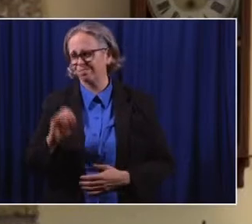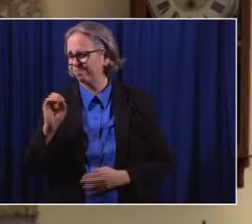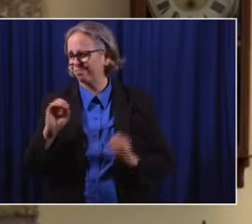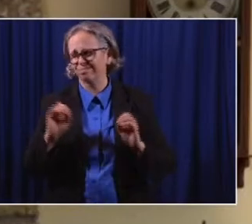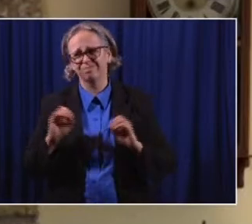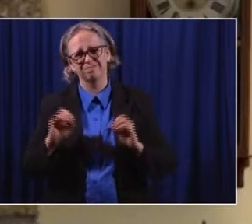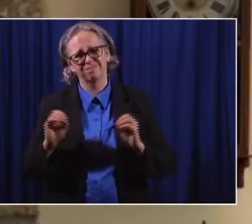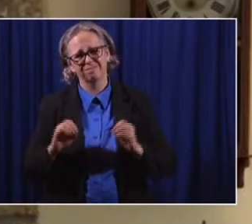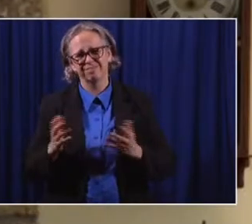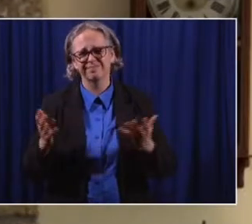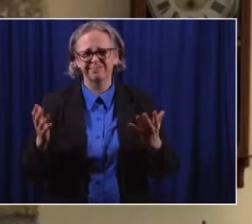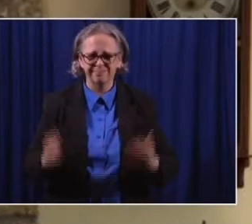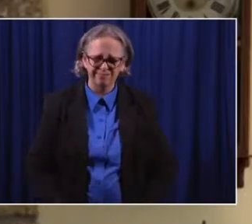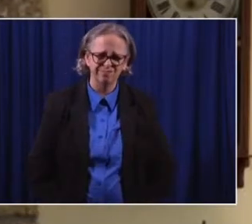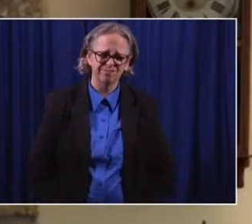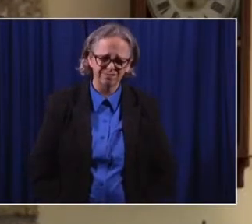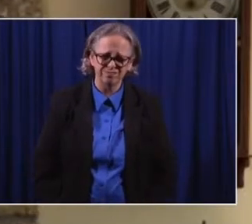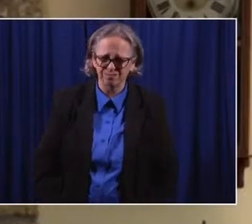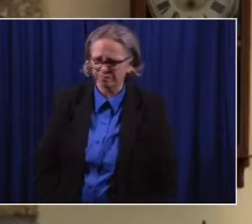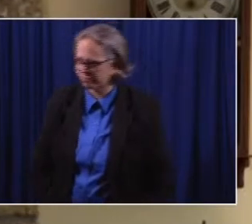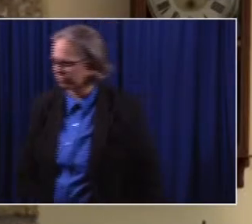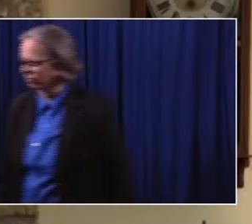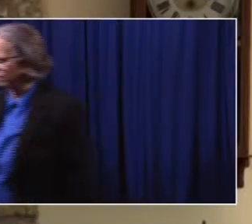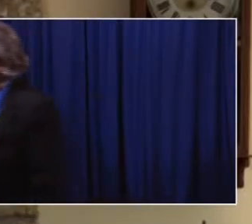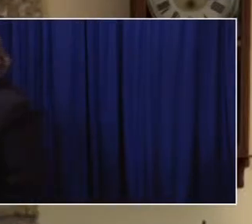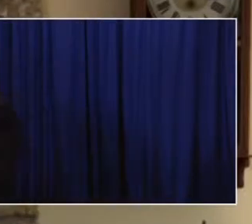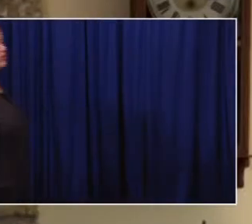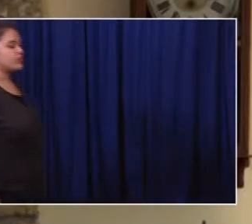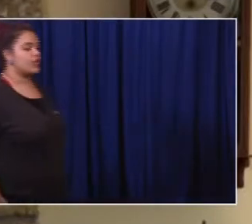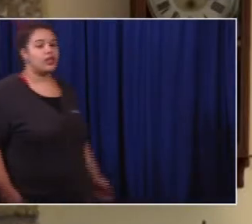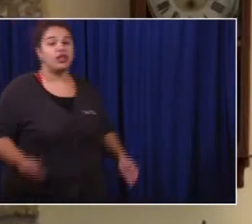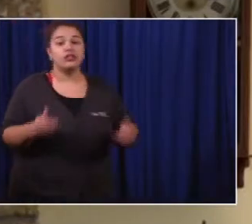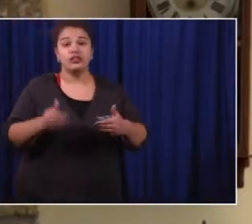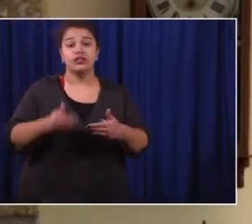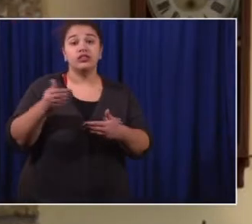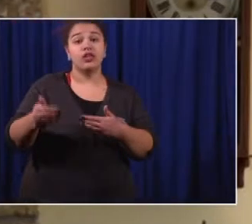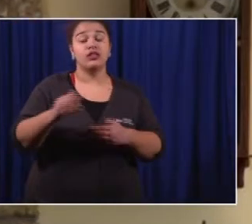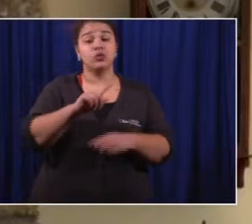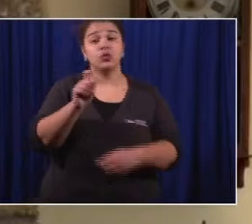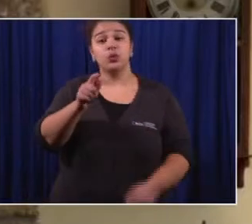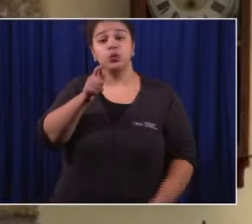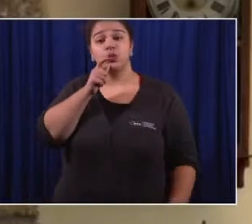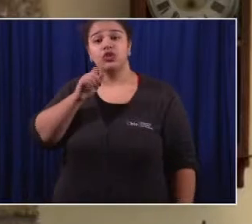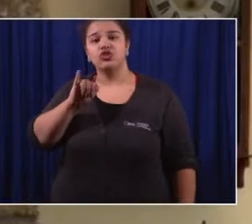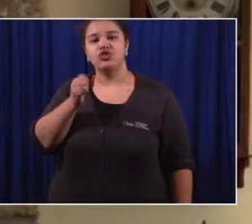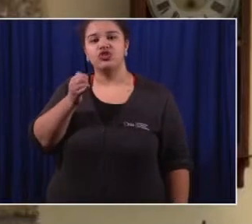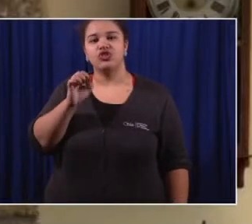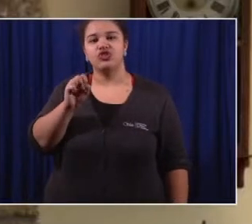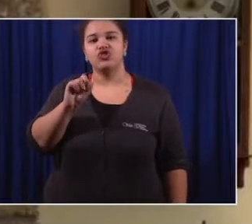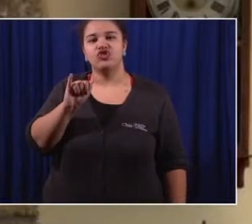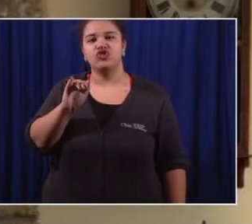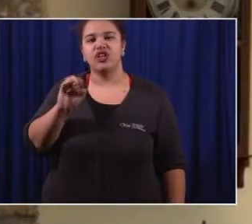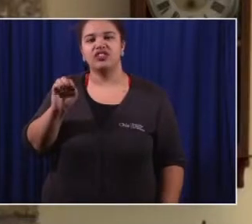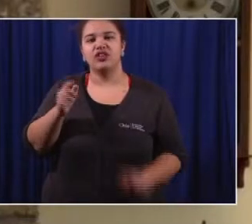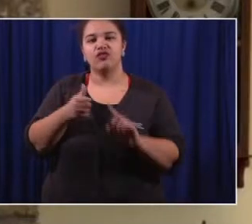Next question is from Jesse Balmert at the Cincinnati Enquirer. Hello, Governor.